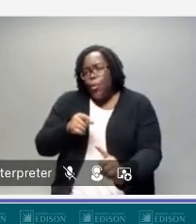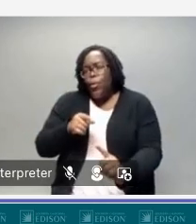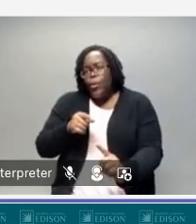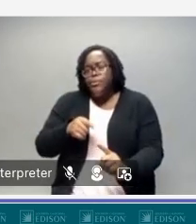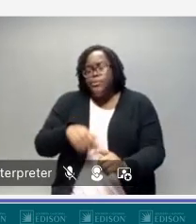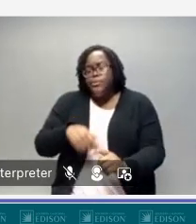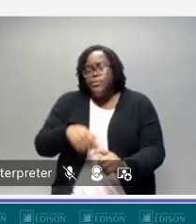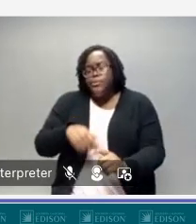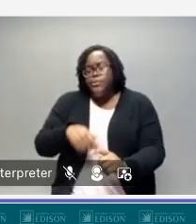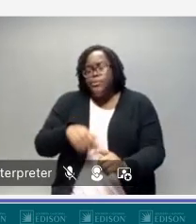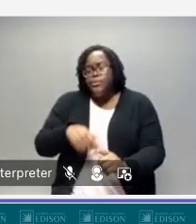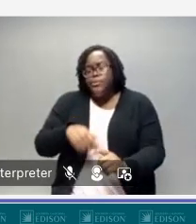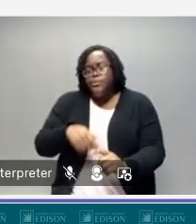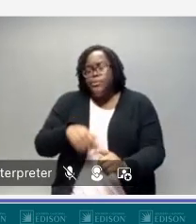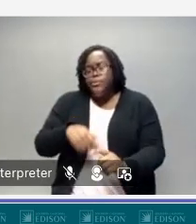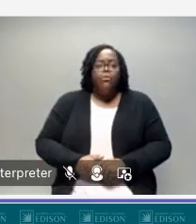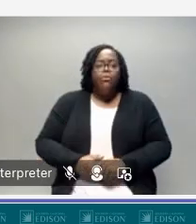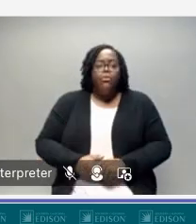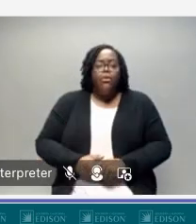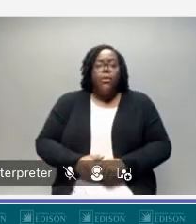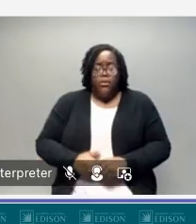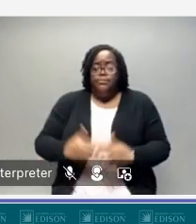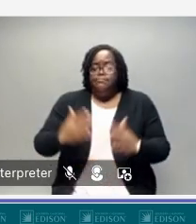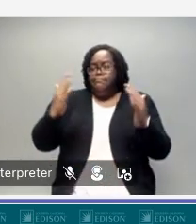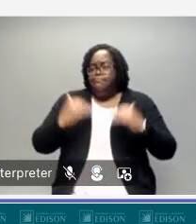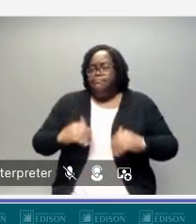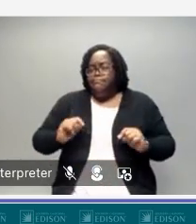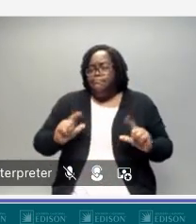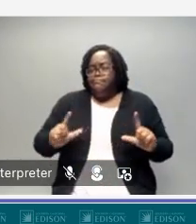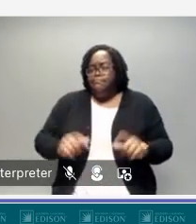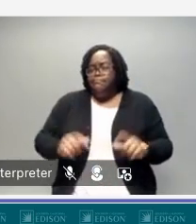are. I'm going to move to the next slide.